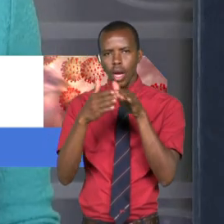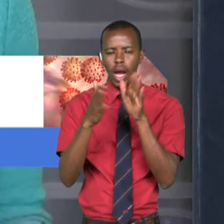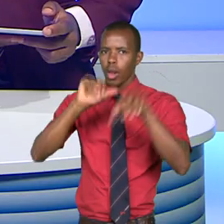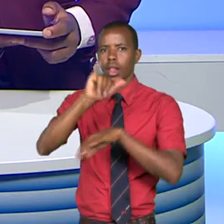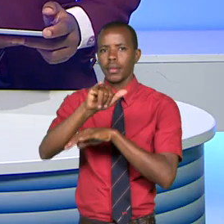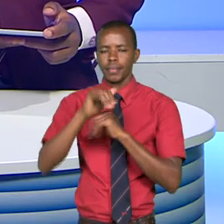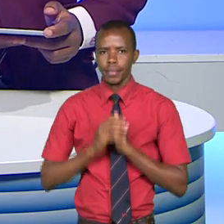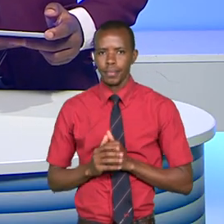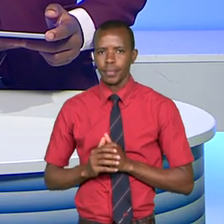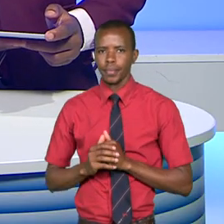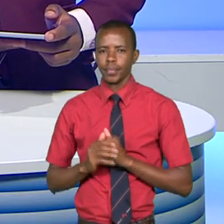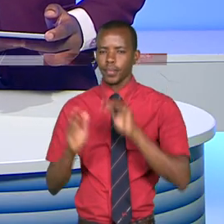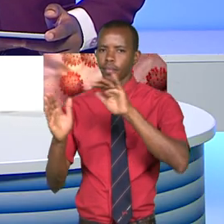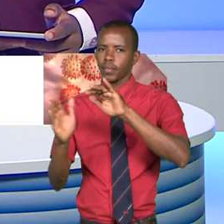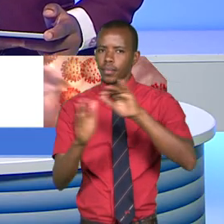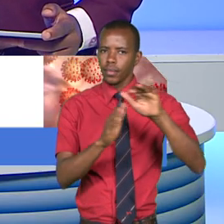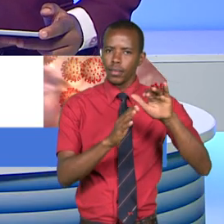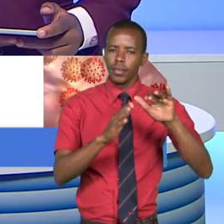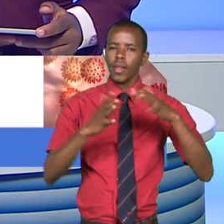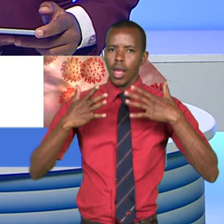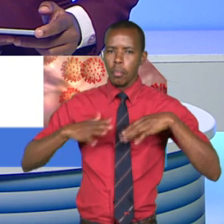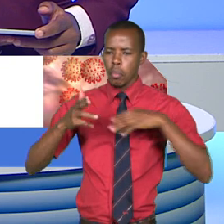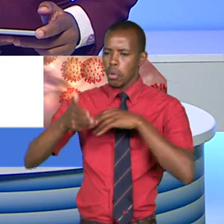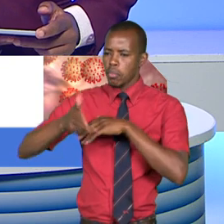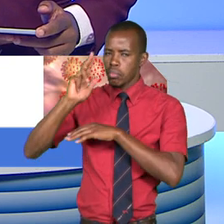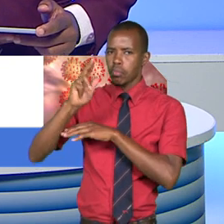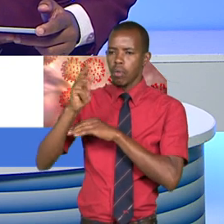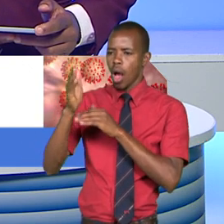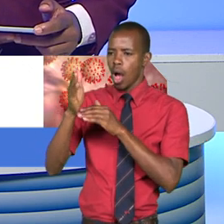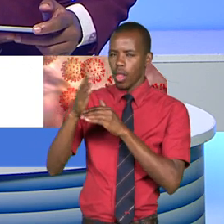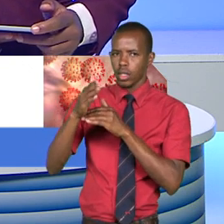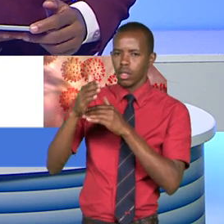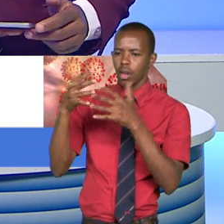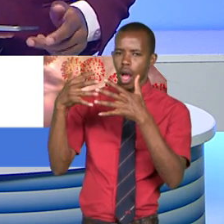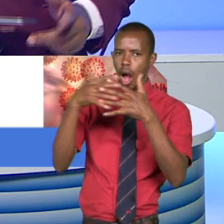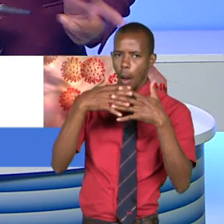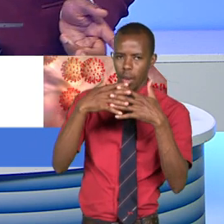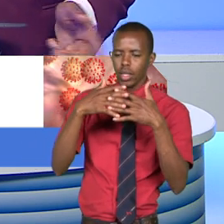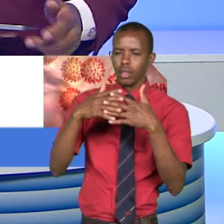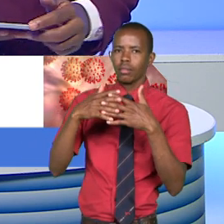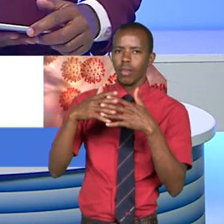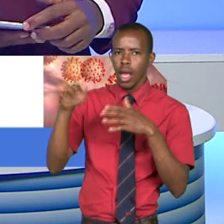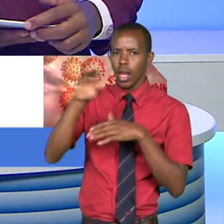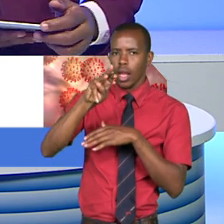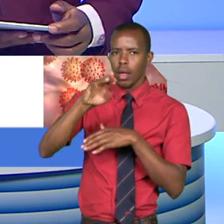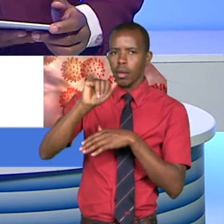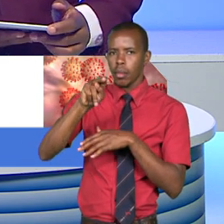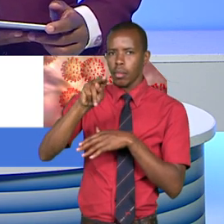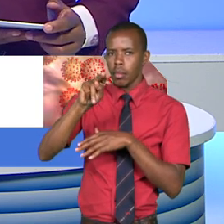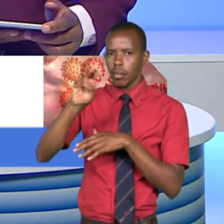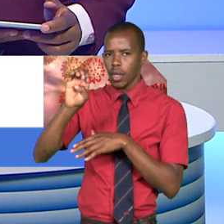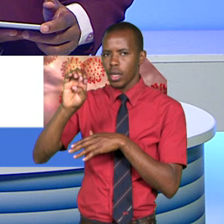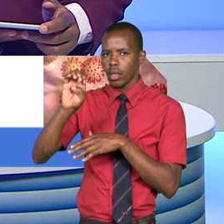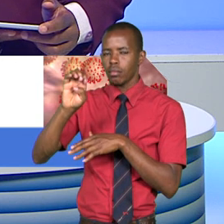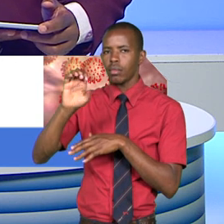meddling. A number of people were shot in an incident Thursday in the U.S. city of Indianapolis, Surrey, by a gunman